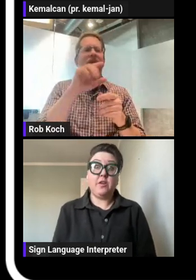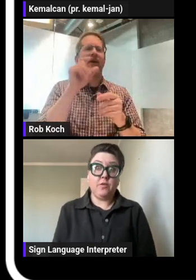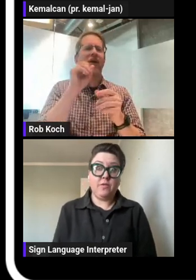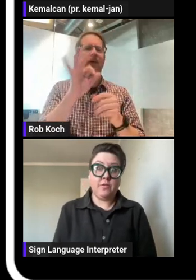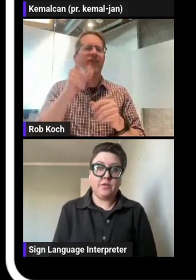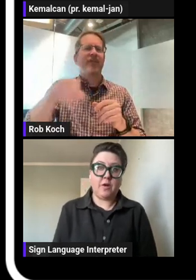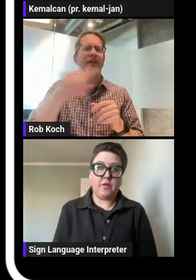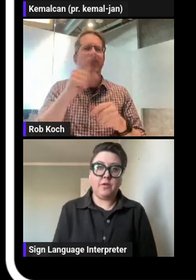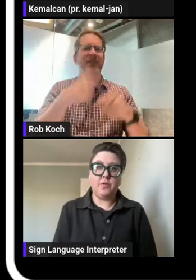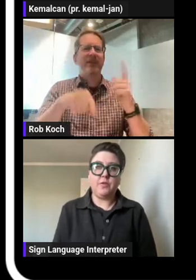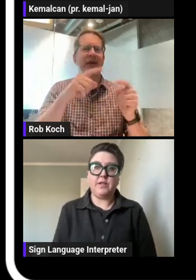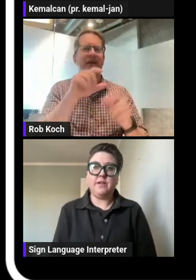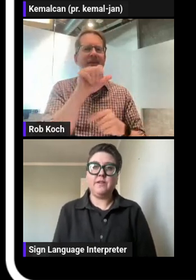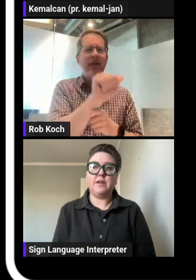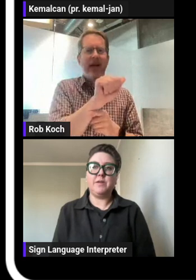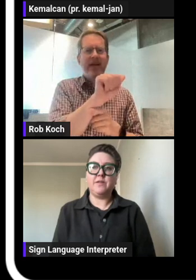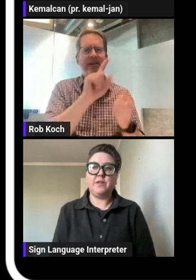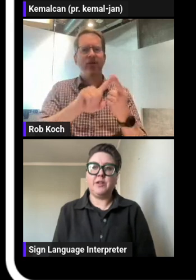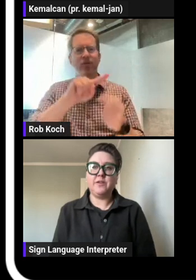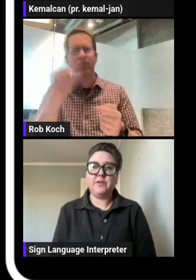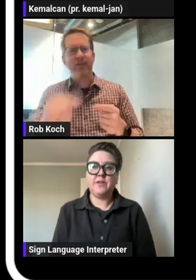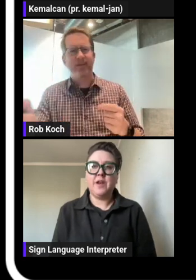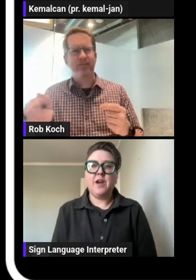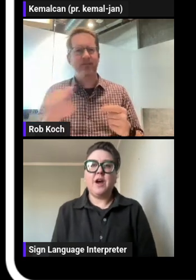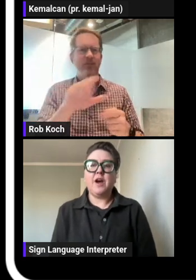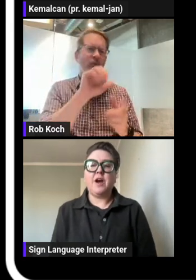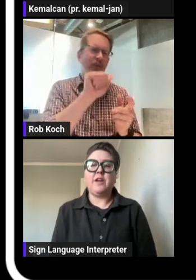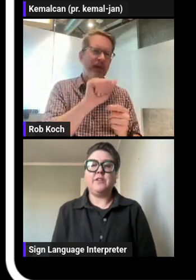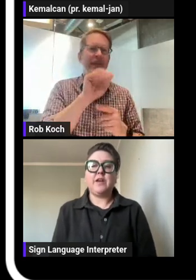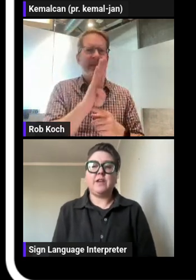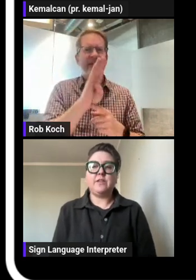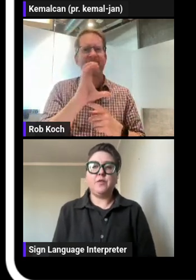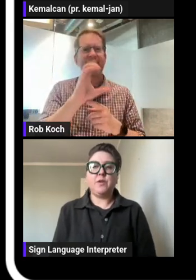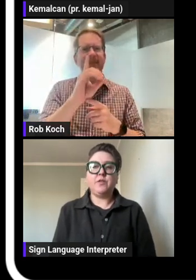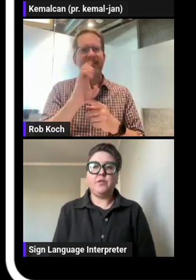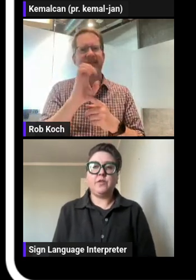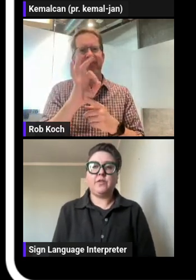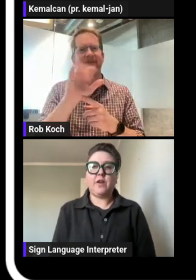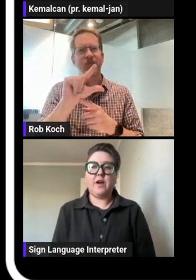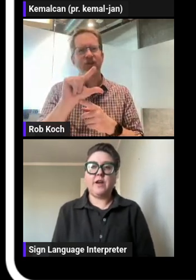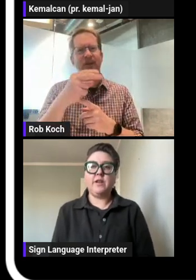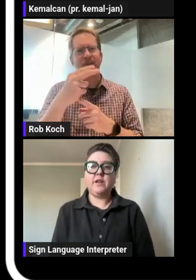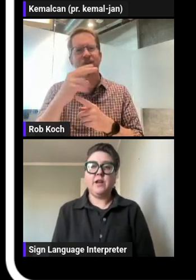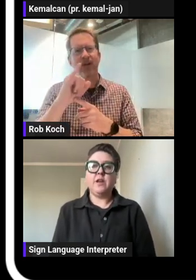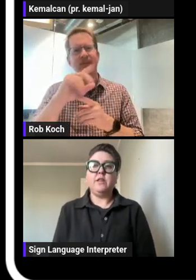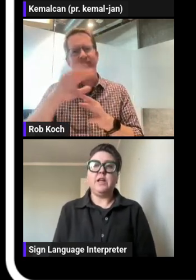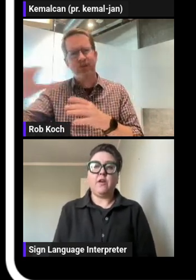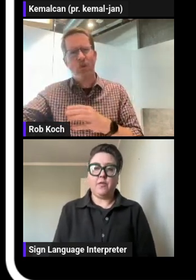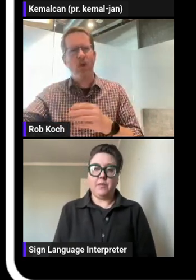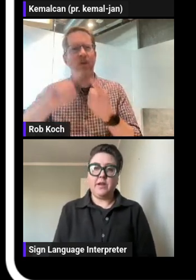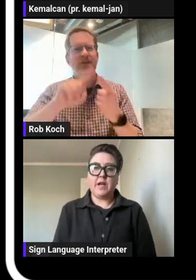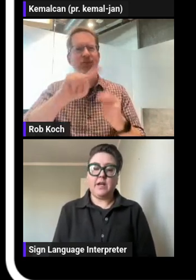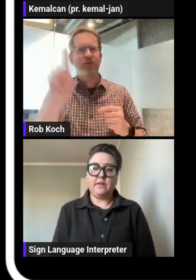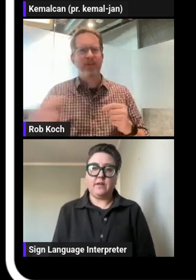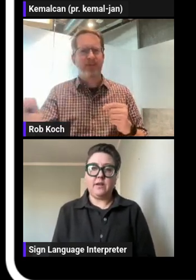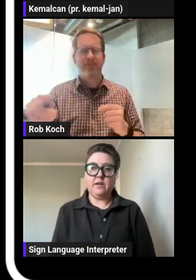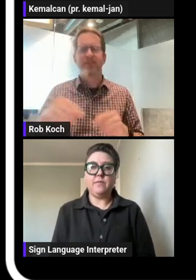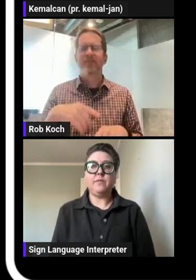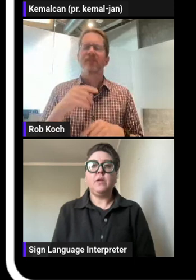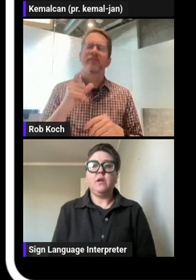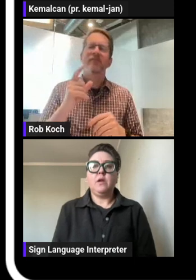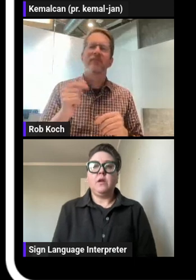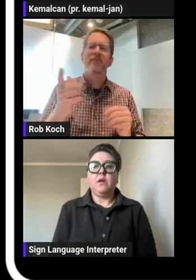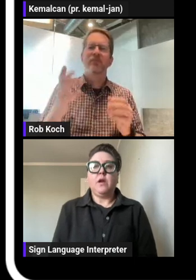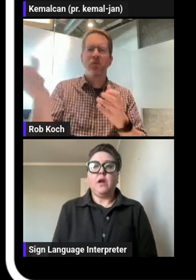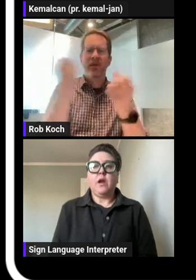And thank you to all of you who did send me some videos. I just asked everyone to sign the alphabet A to Z.